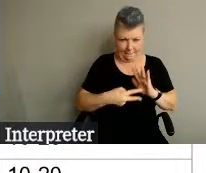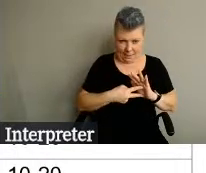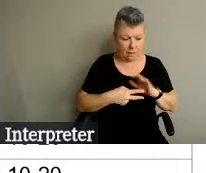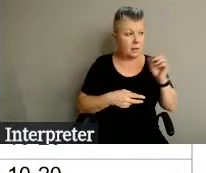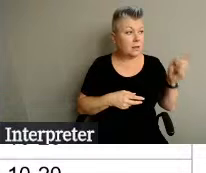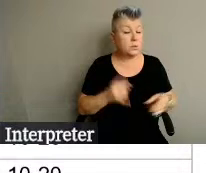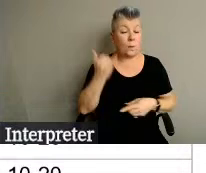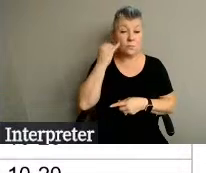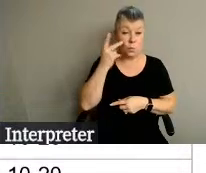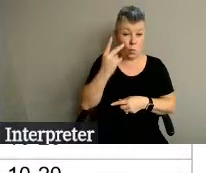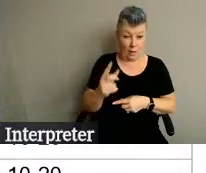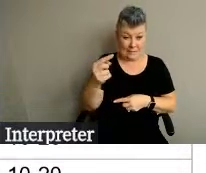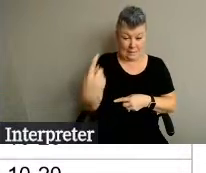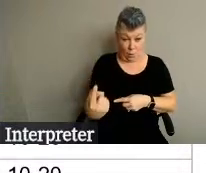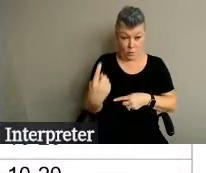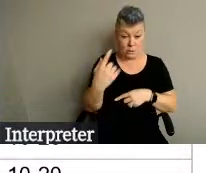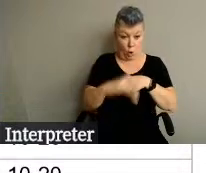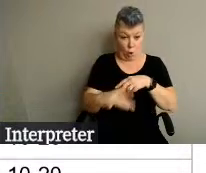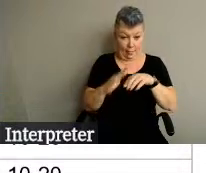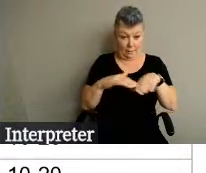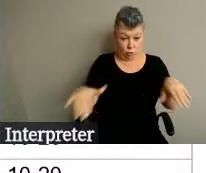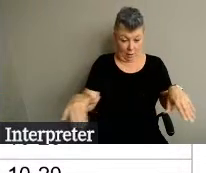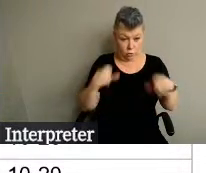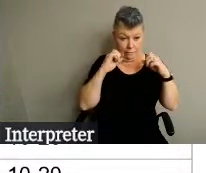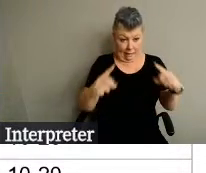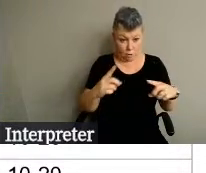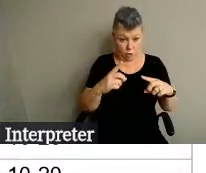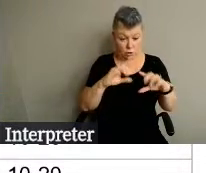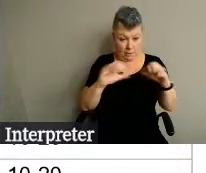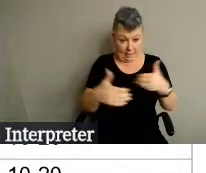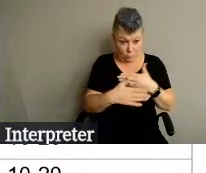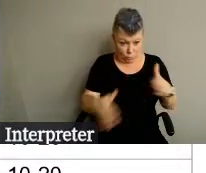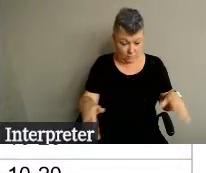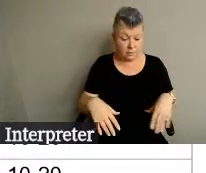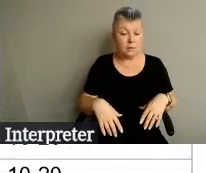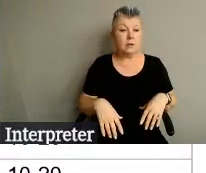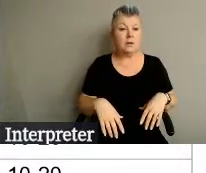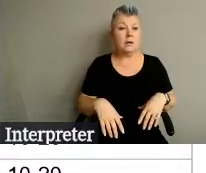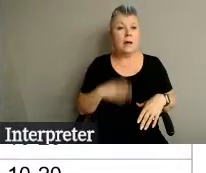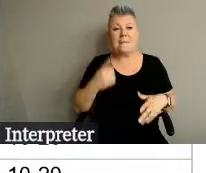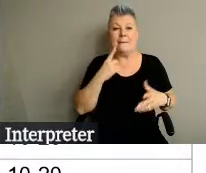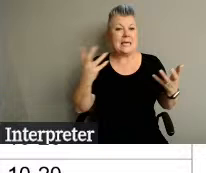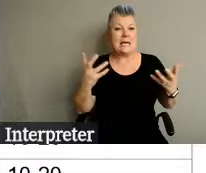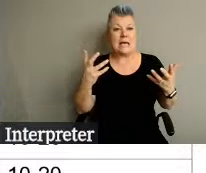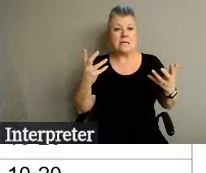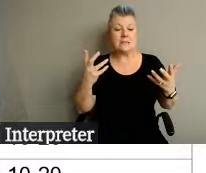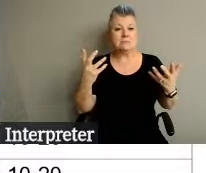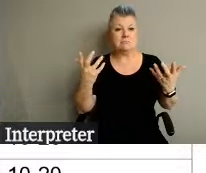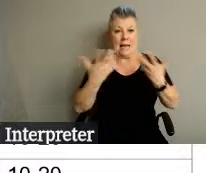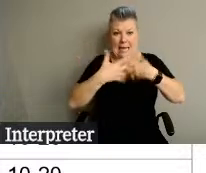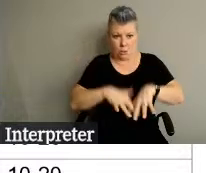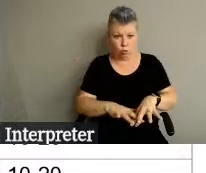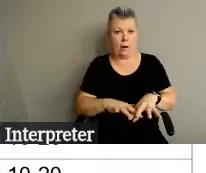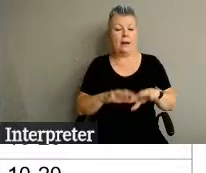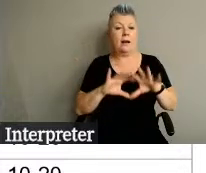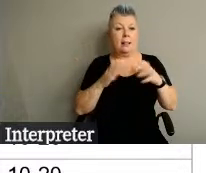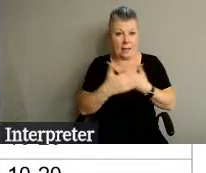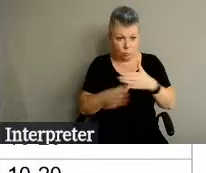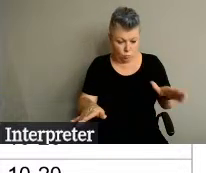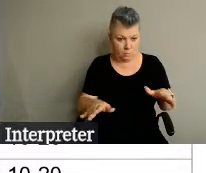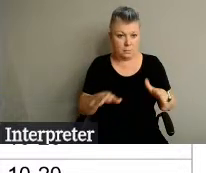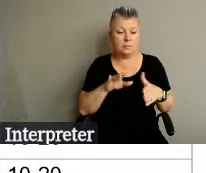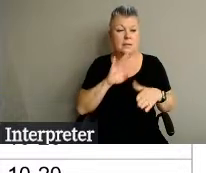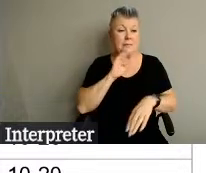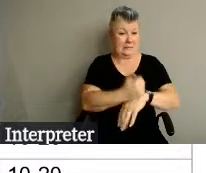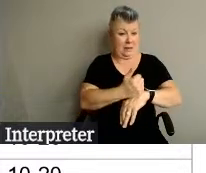education classroom, that is typically a self-contained classroom, or it might be that integrated classroom. That is room that has been established for students who